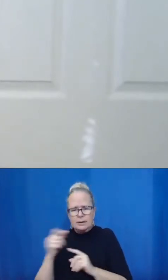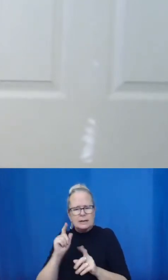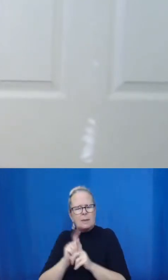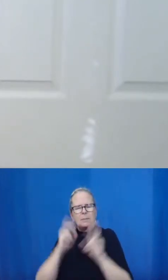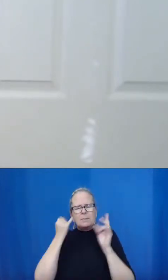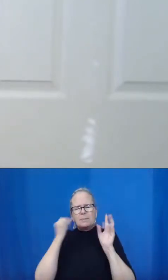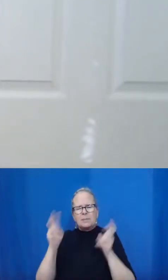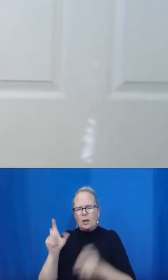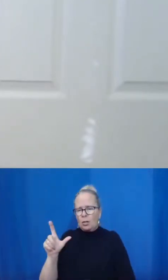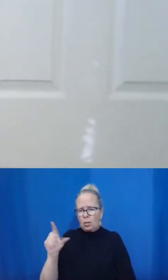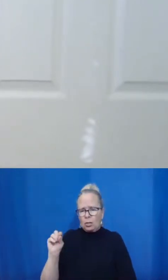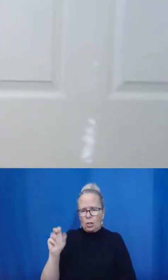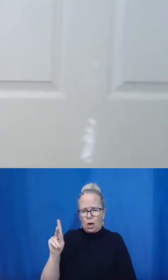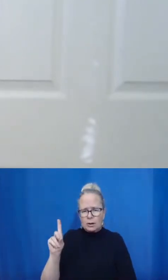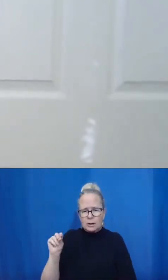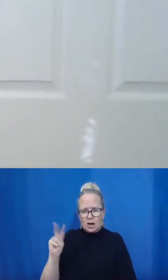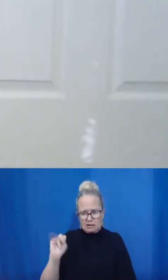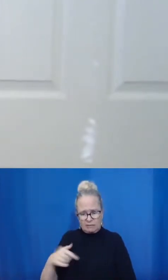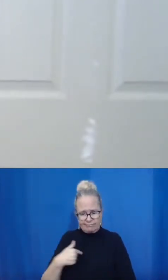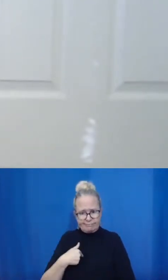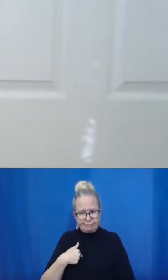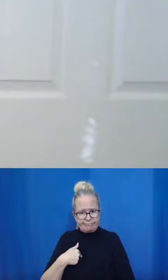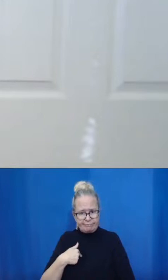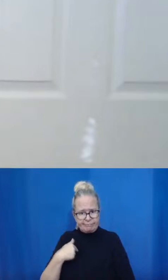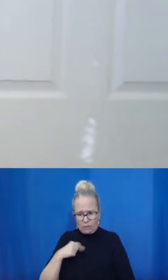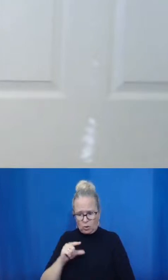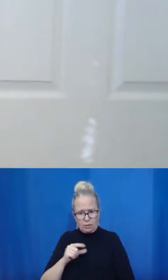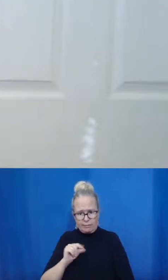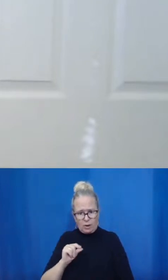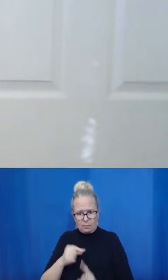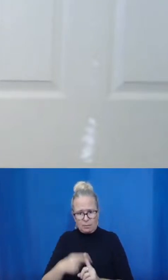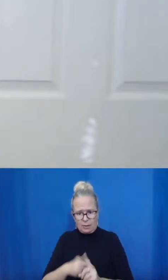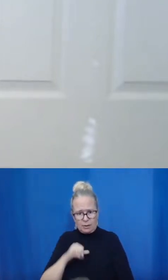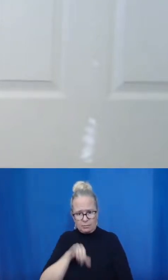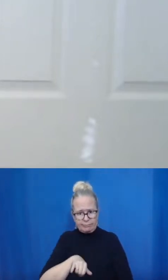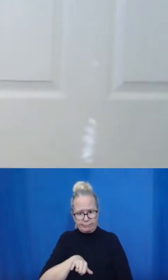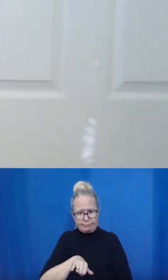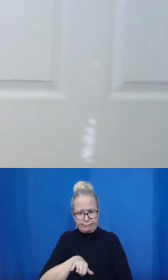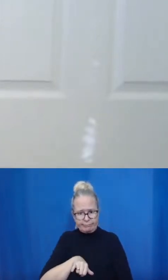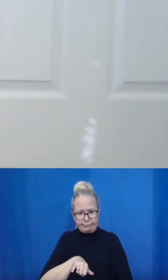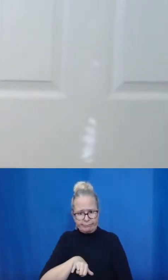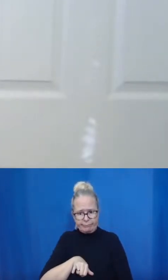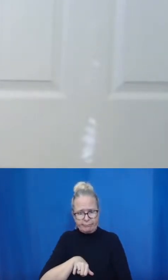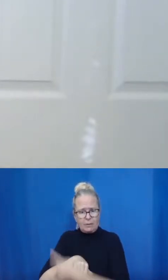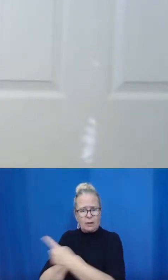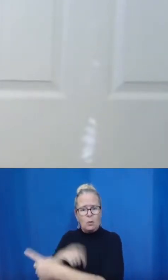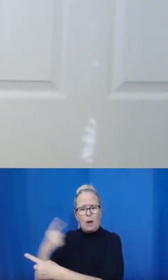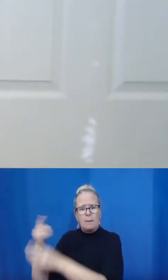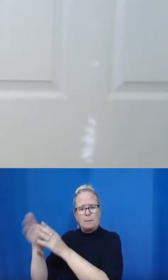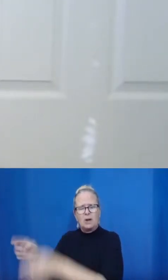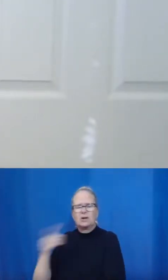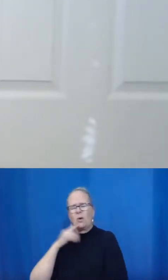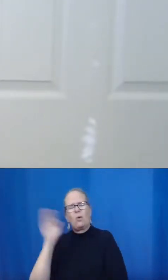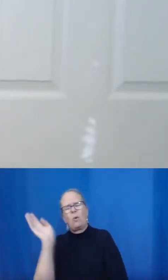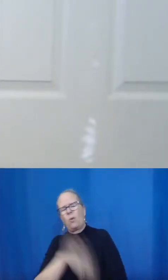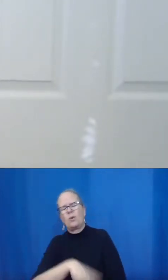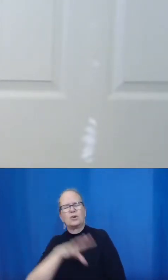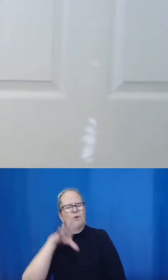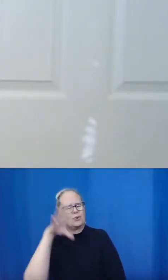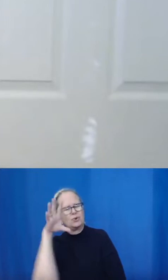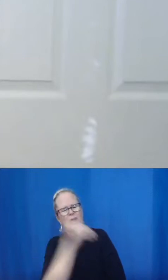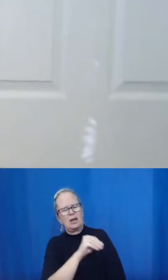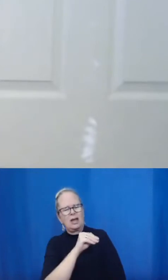was like, wait a minute here. I'm an able-bodied person. I pay taxes. I have a career.